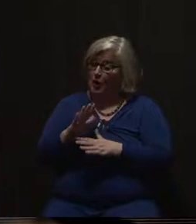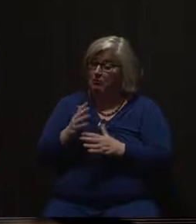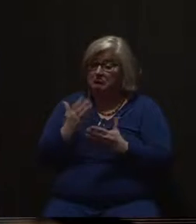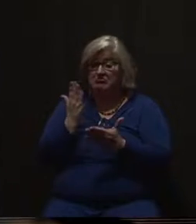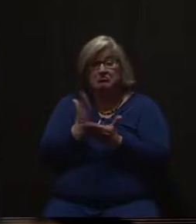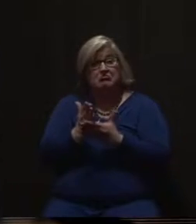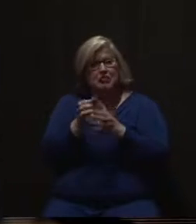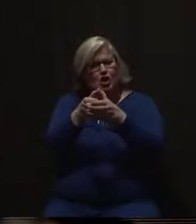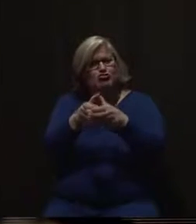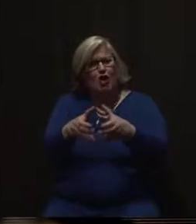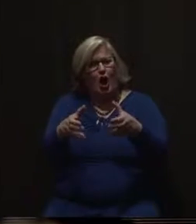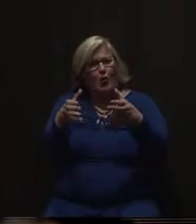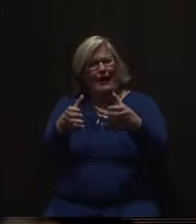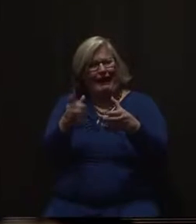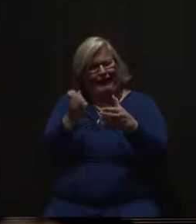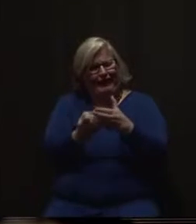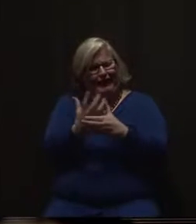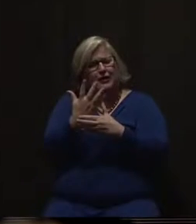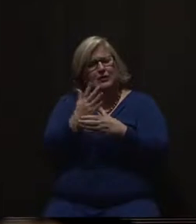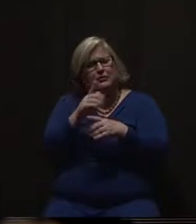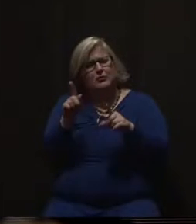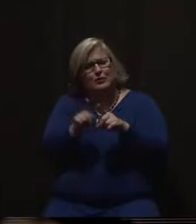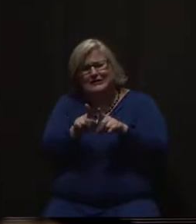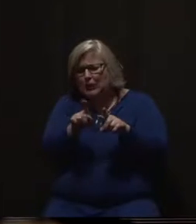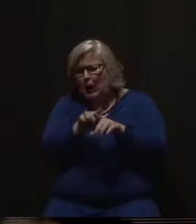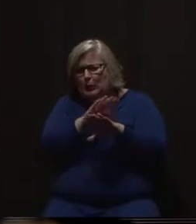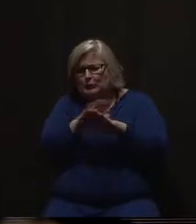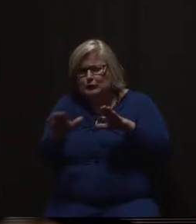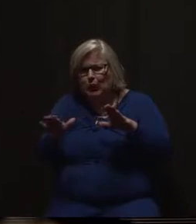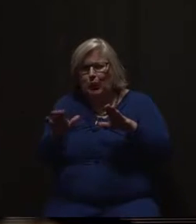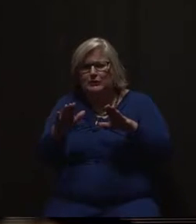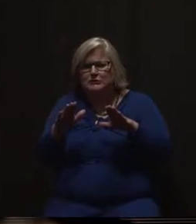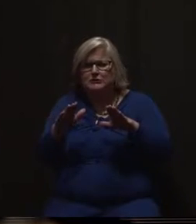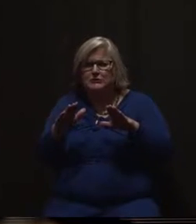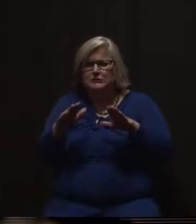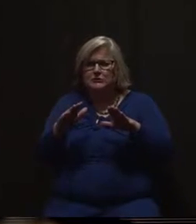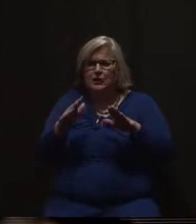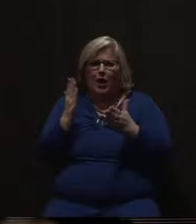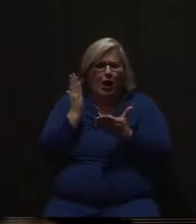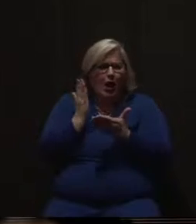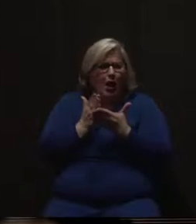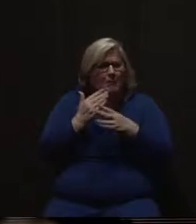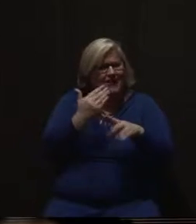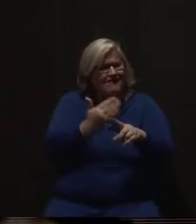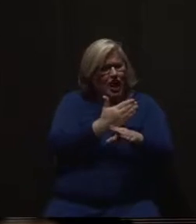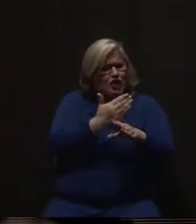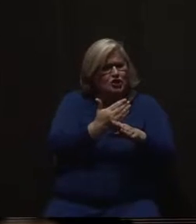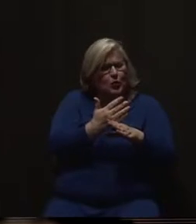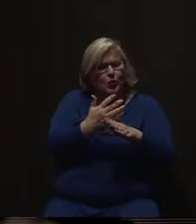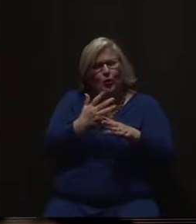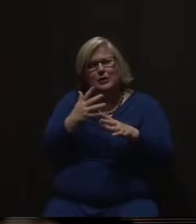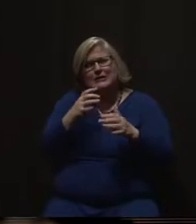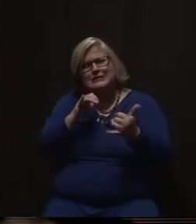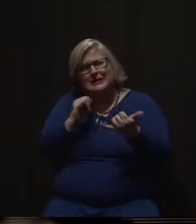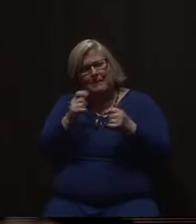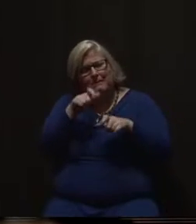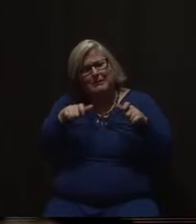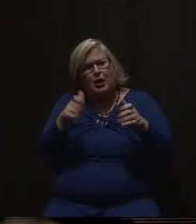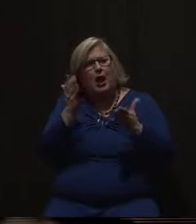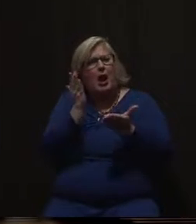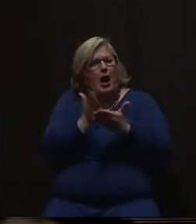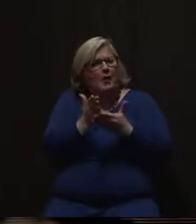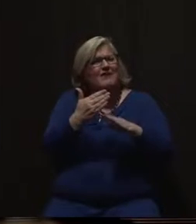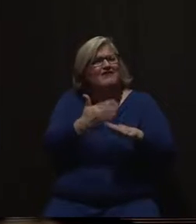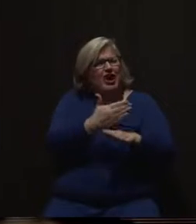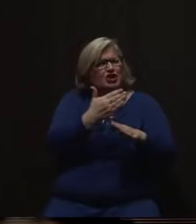which also shows we're not all talking as dysfunctional to each other as we think, not even on social media. And social media isn't a mirror of